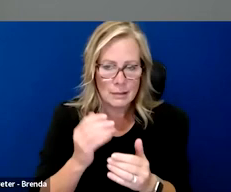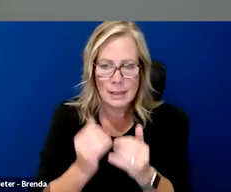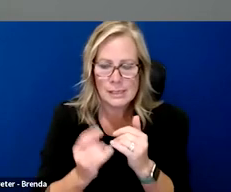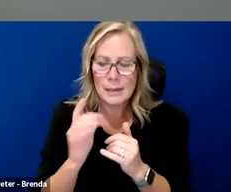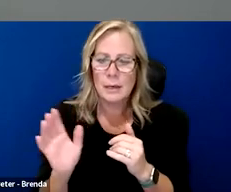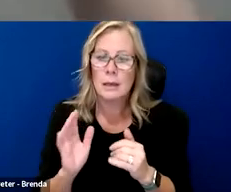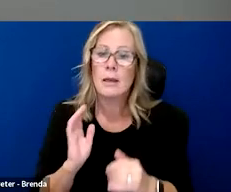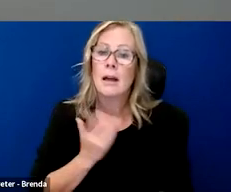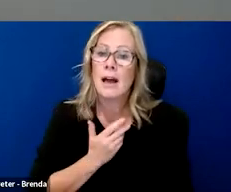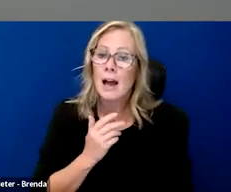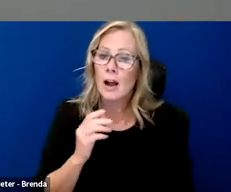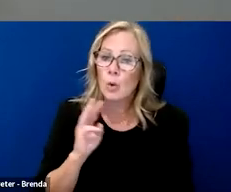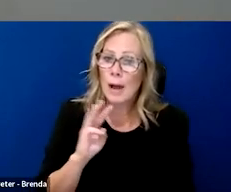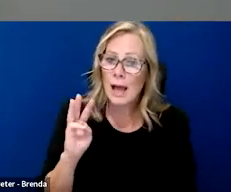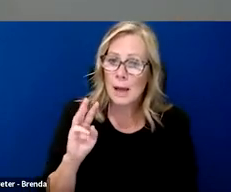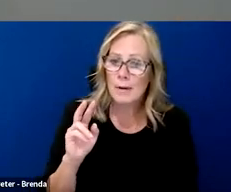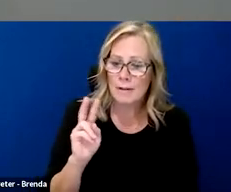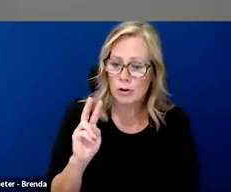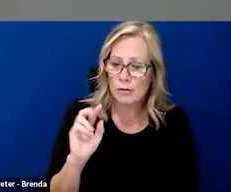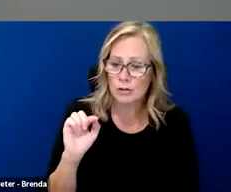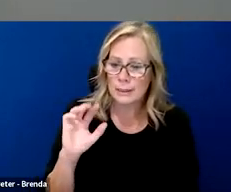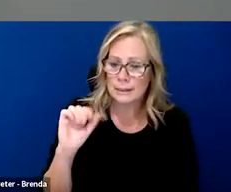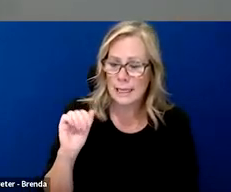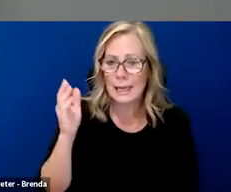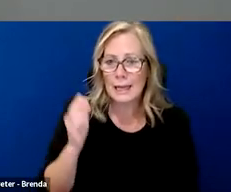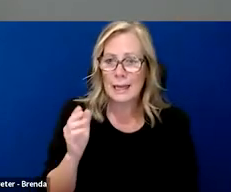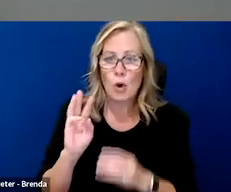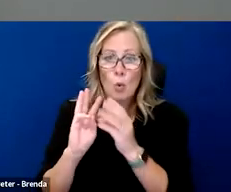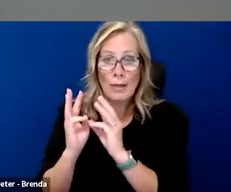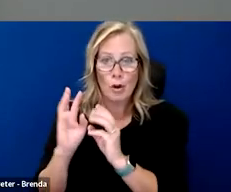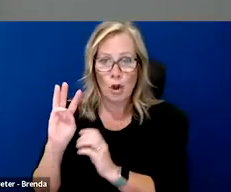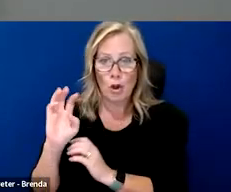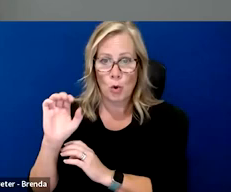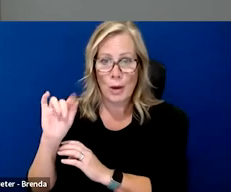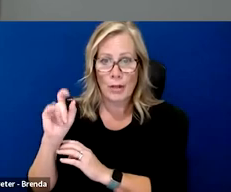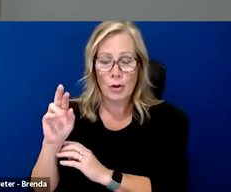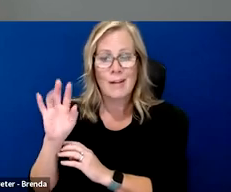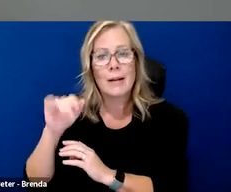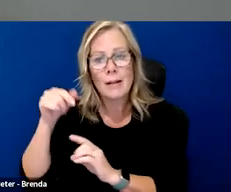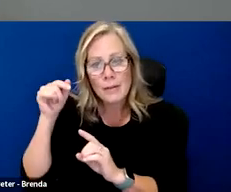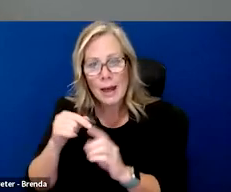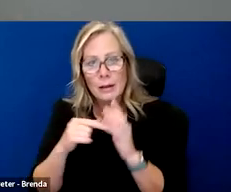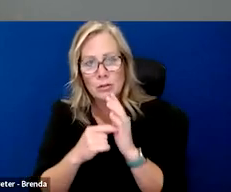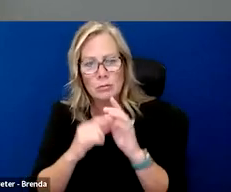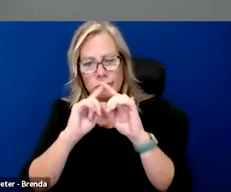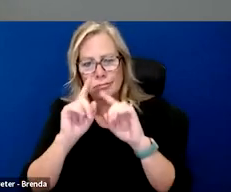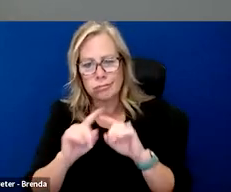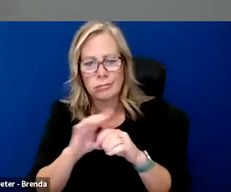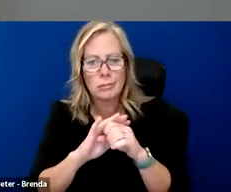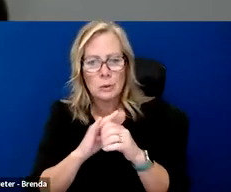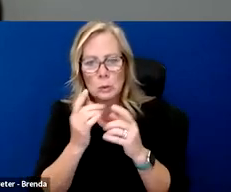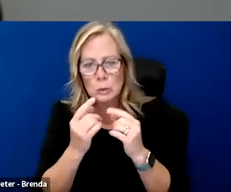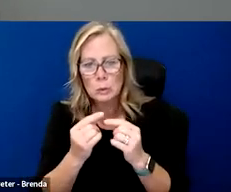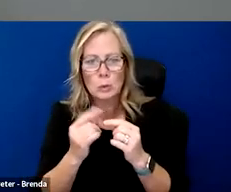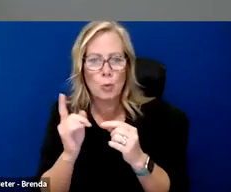vancouver.ca/hotweather, kind of goes over everything we talked about today, the steps that you can do to prepare, the map for where the cooling centers are, how